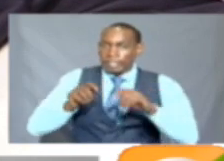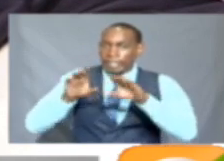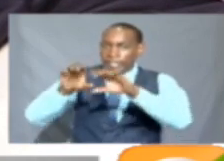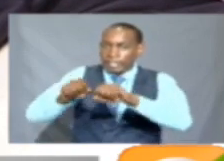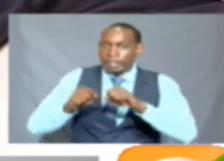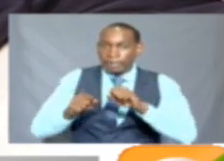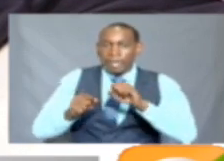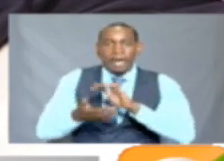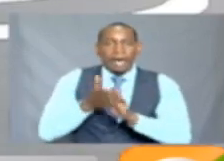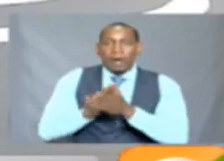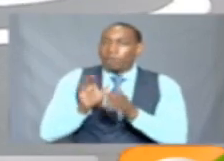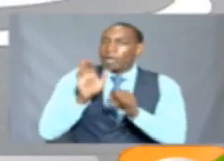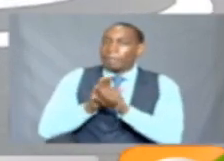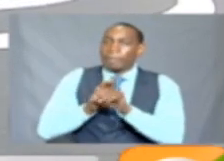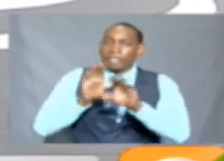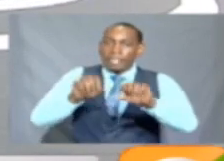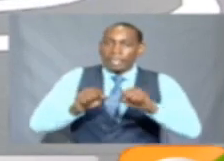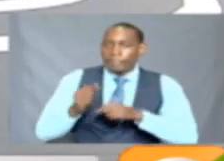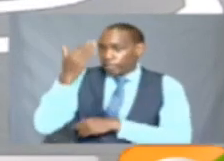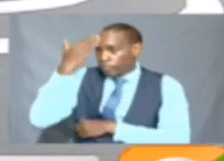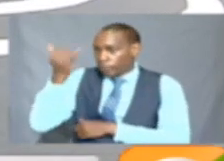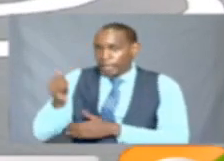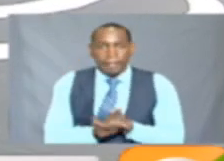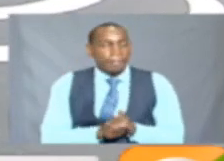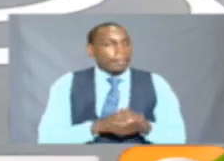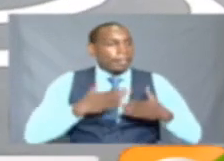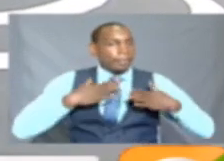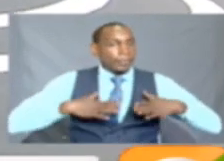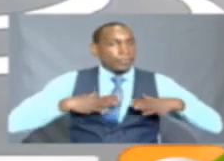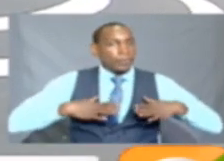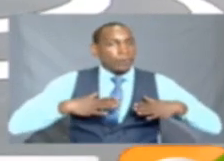to recover. Because? Because people have either